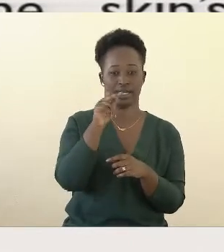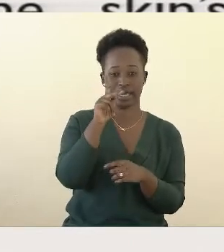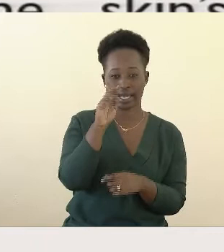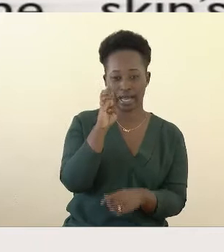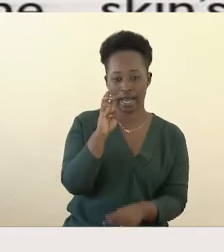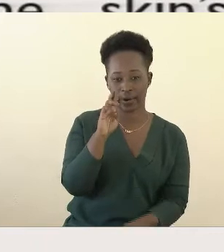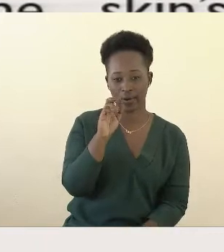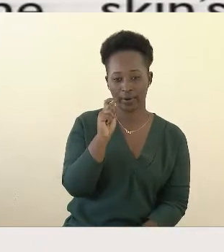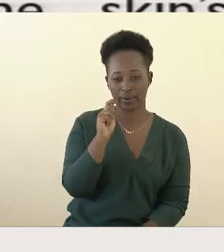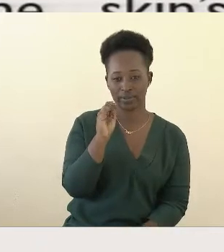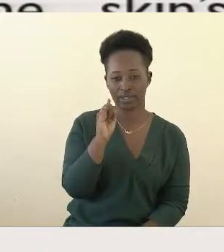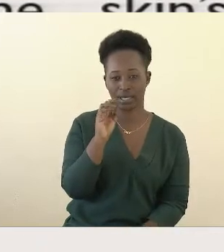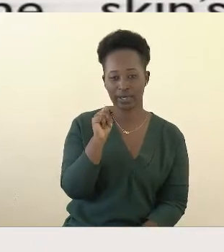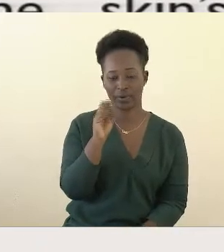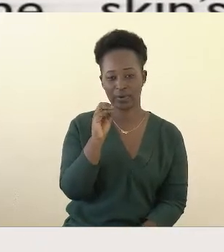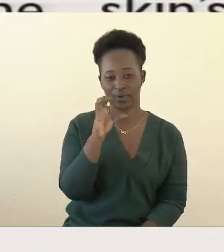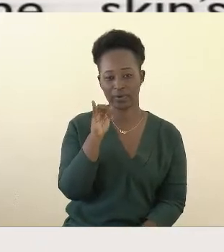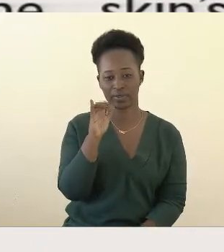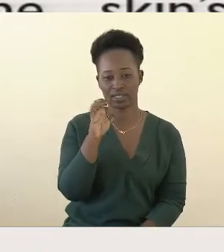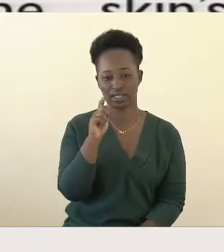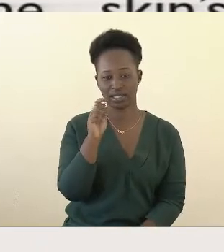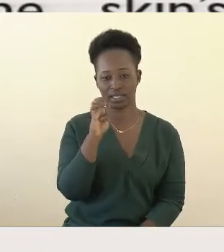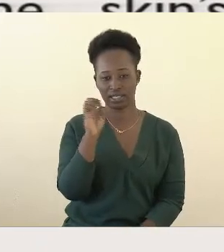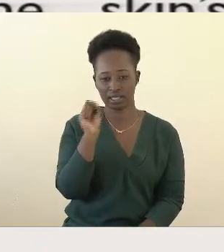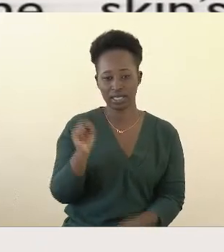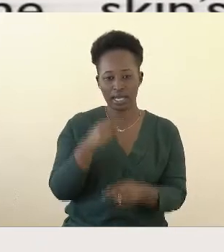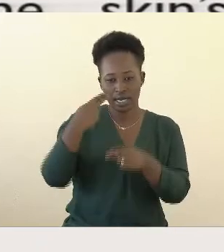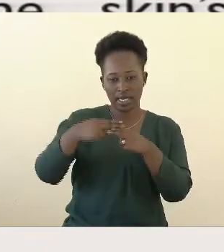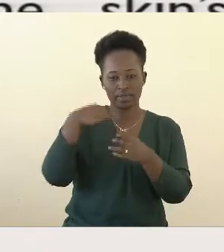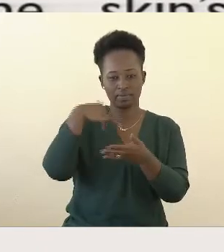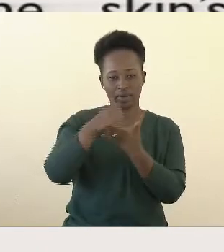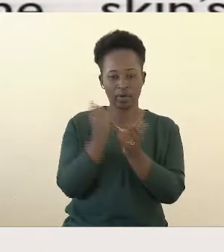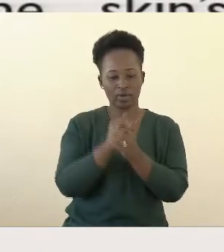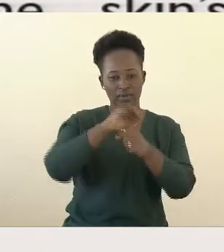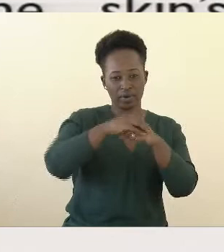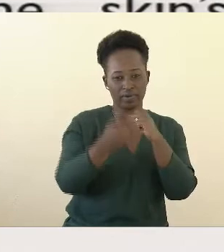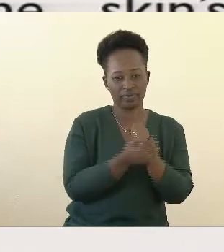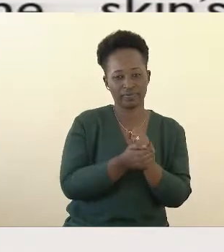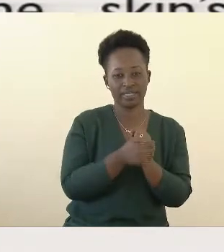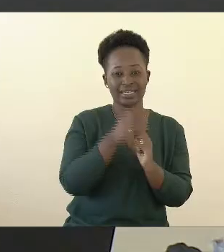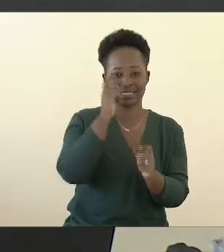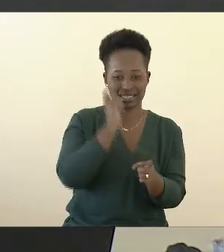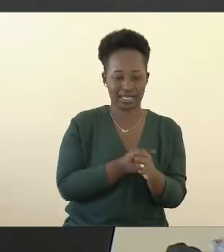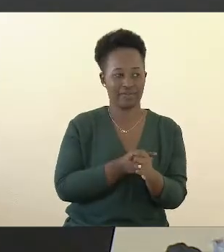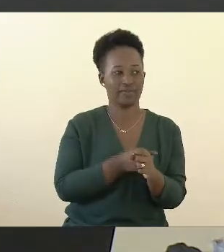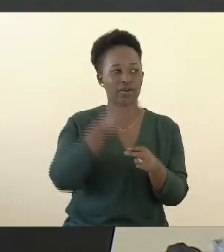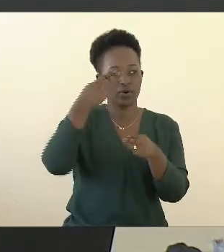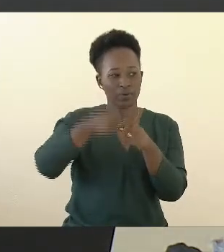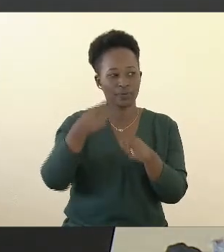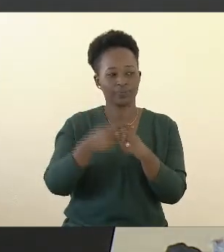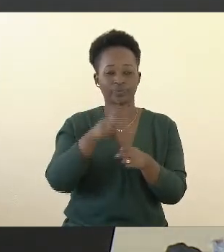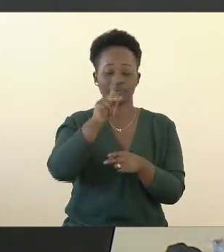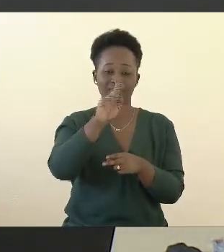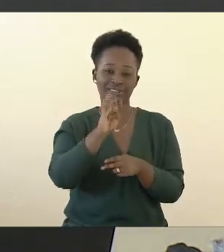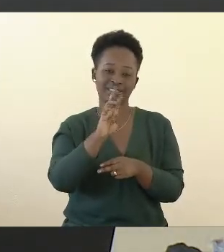keratinocytes, named because they produce a tough fibrous protein which is called keratin. As I mentioned it